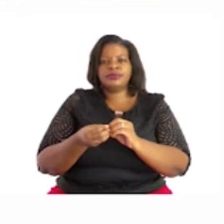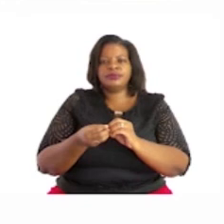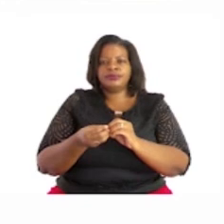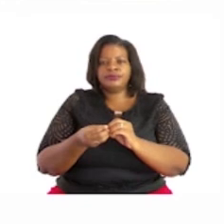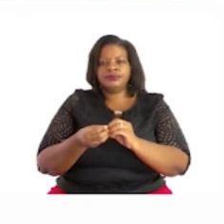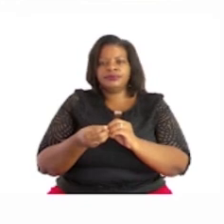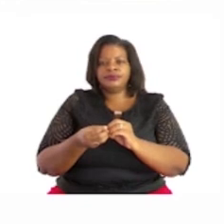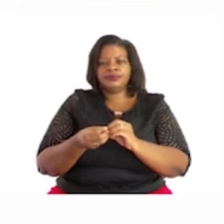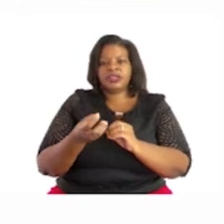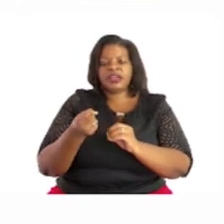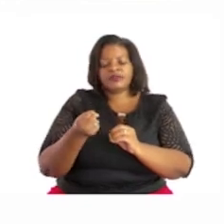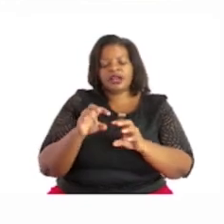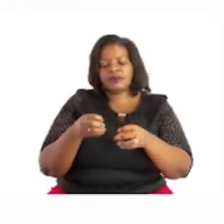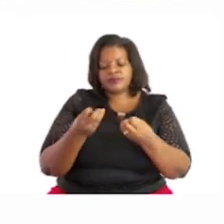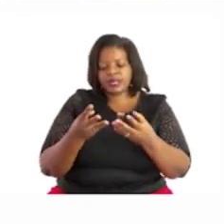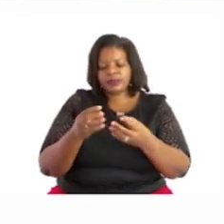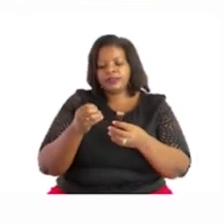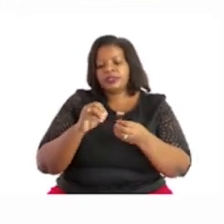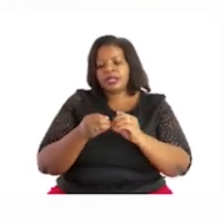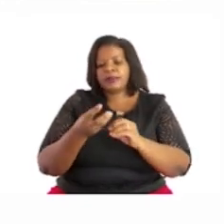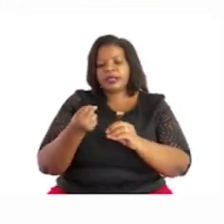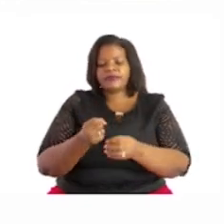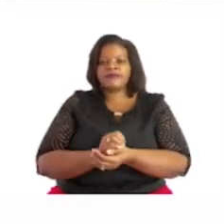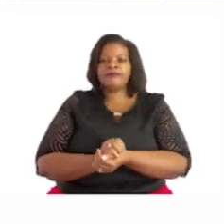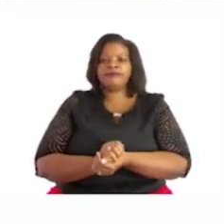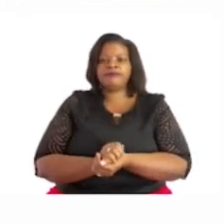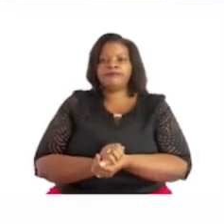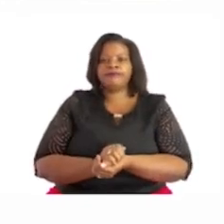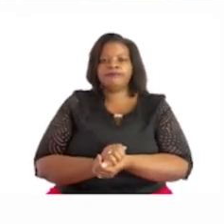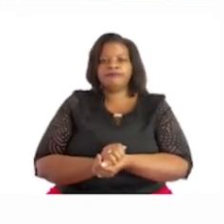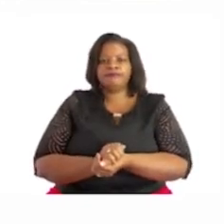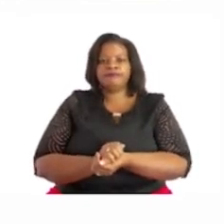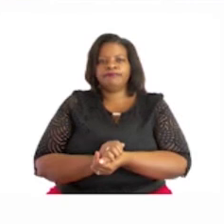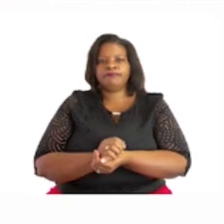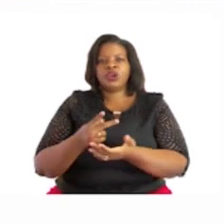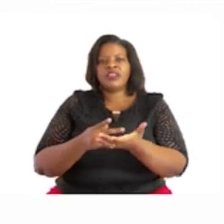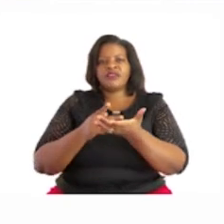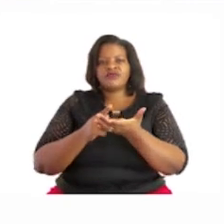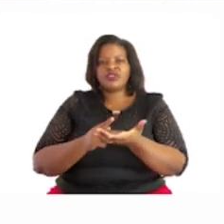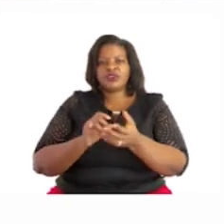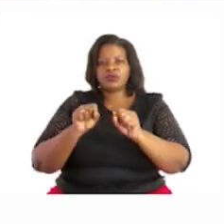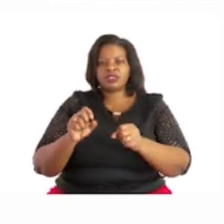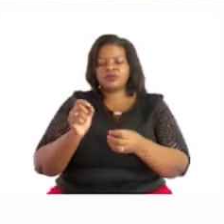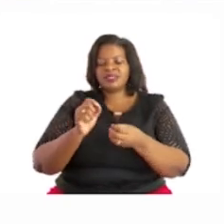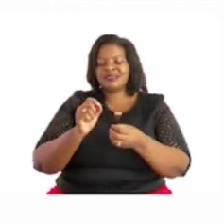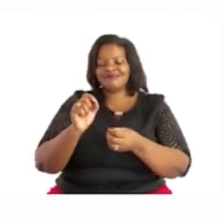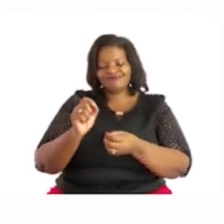number, is usually written in a number form. The value should be written in a number form.